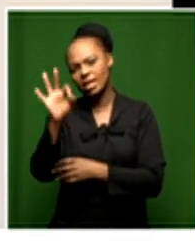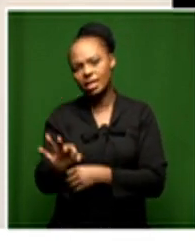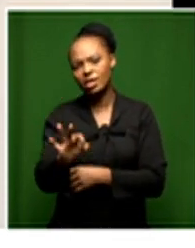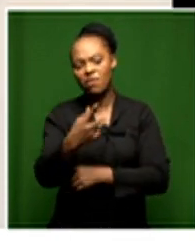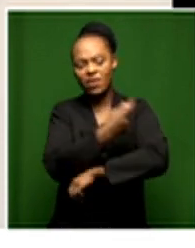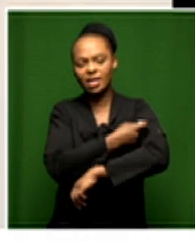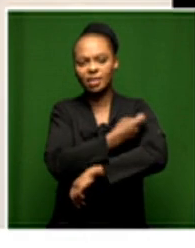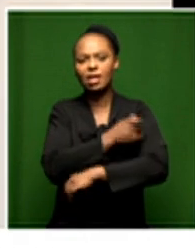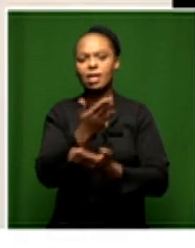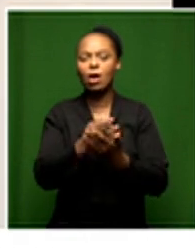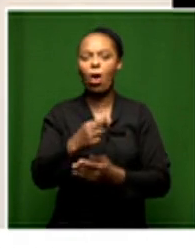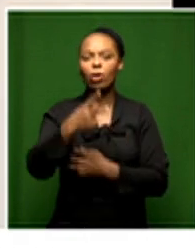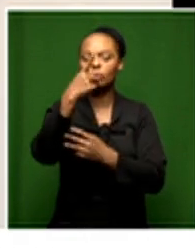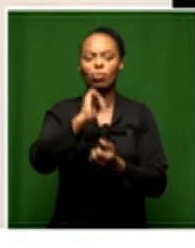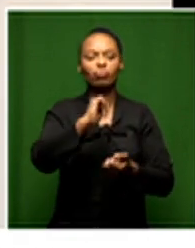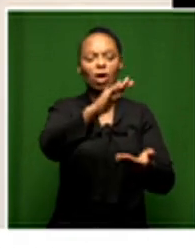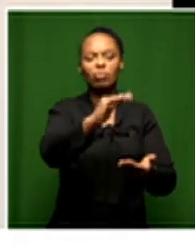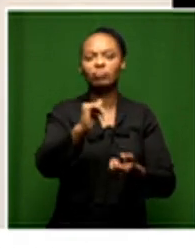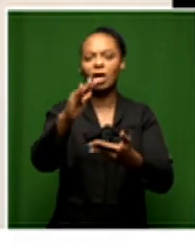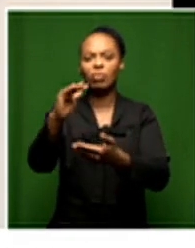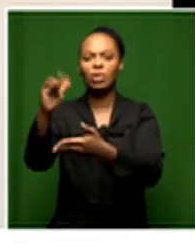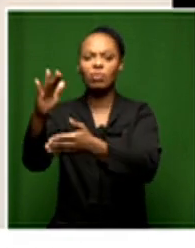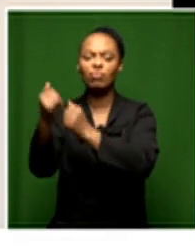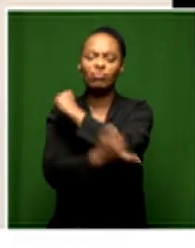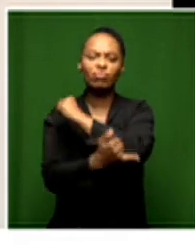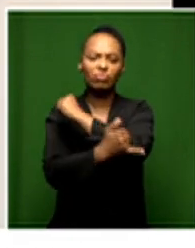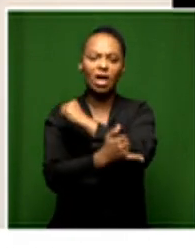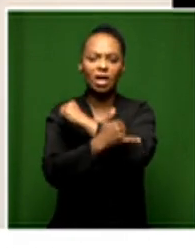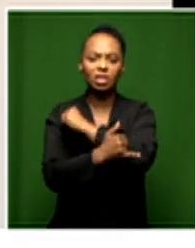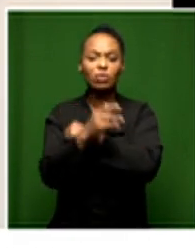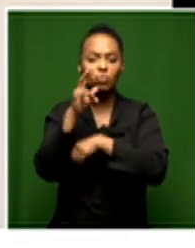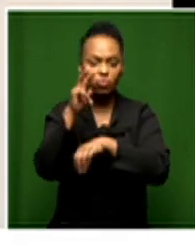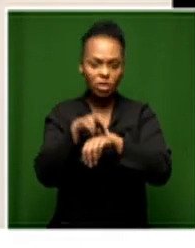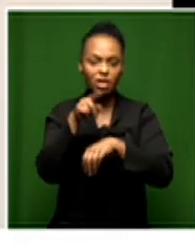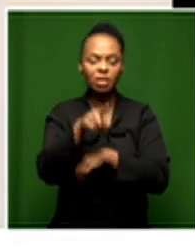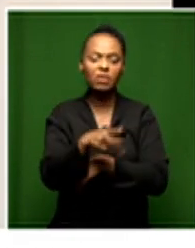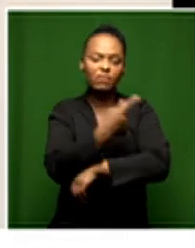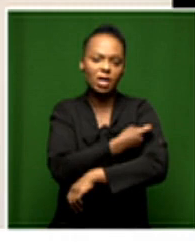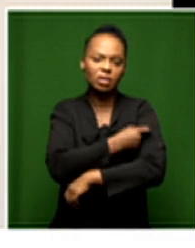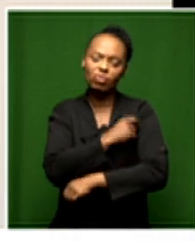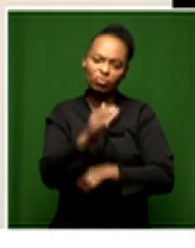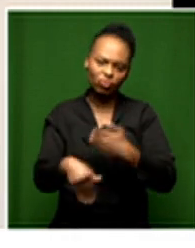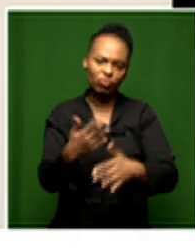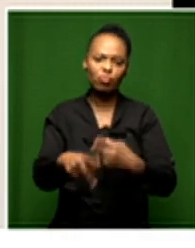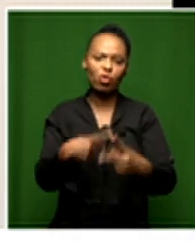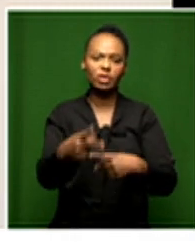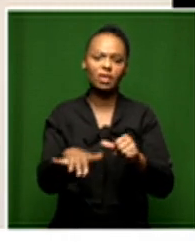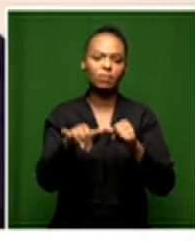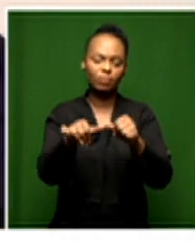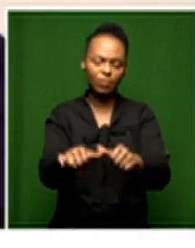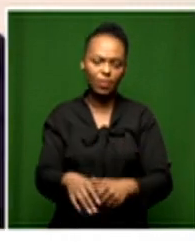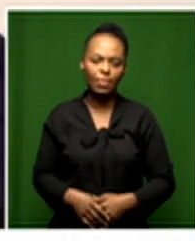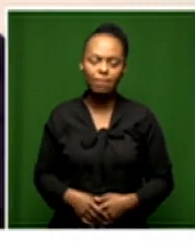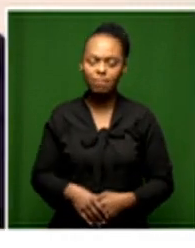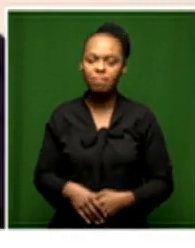vaccines can be also delivered to the countries in need to accelerate the process.